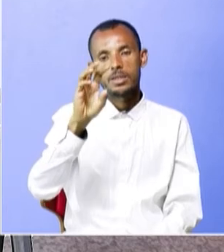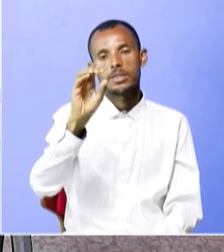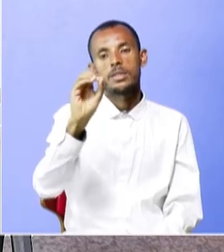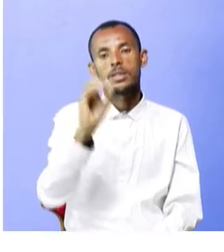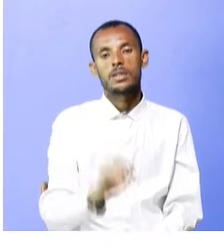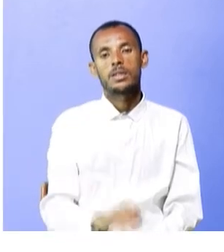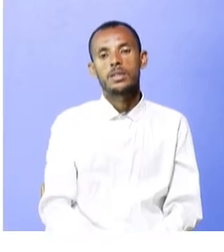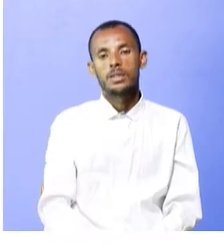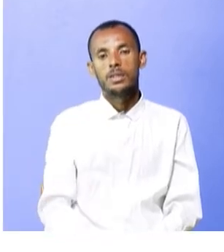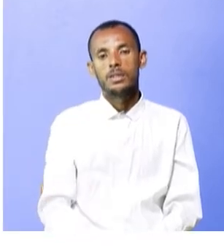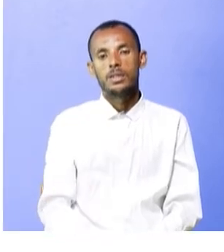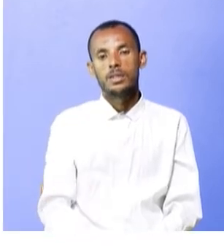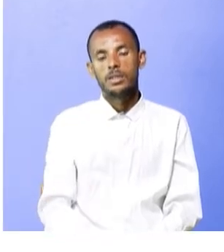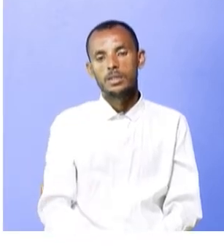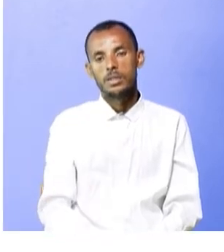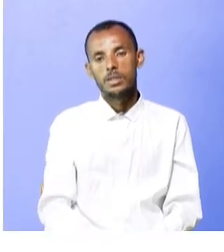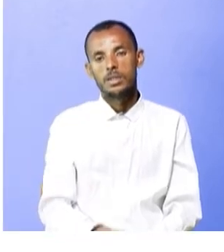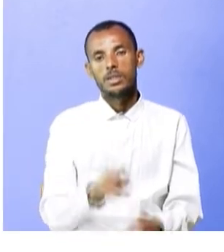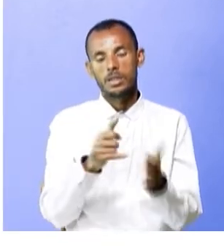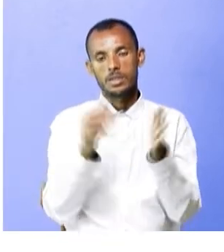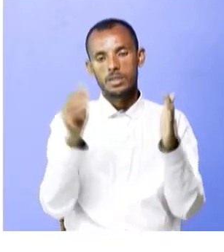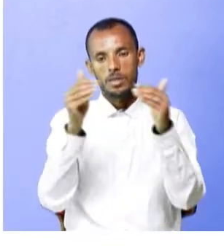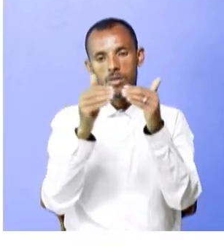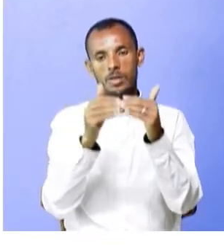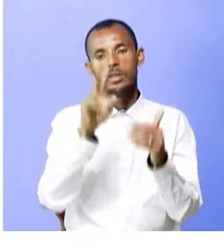260. So the whole unit becomes